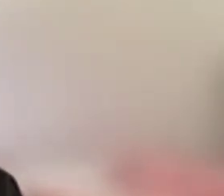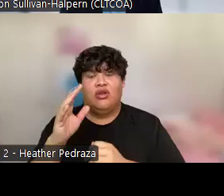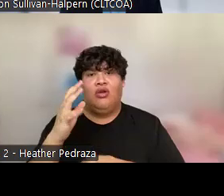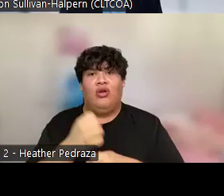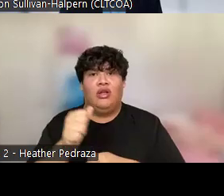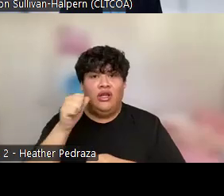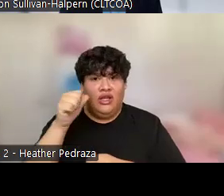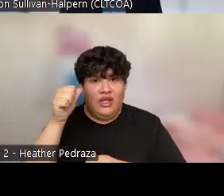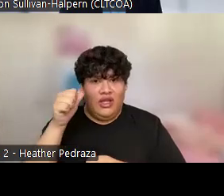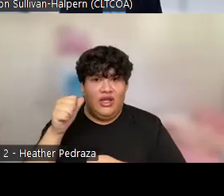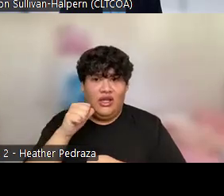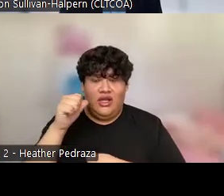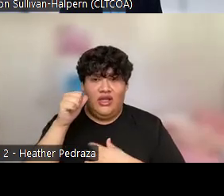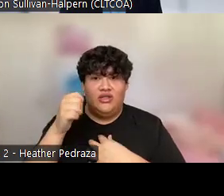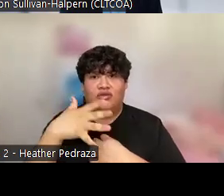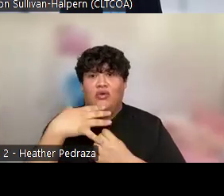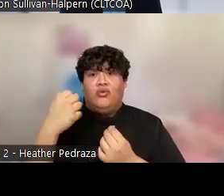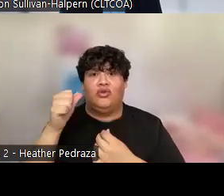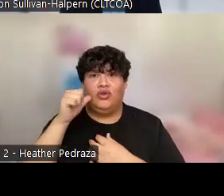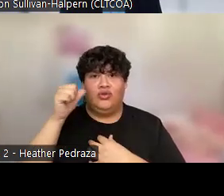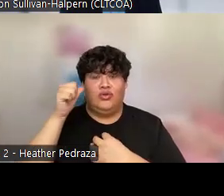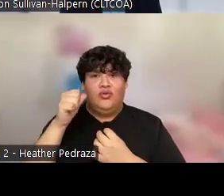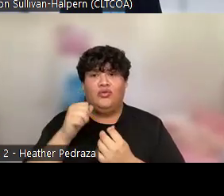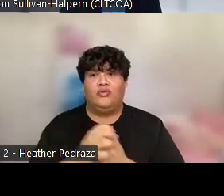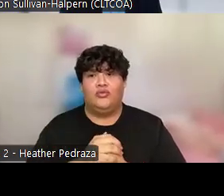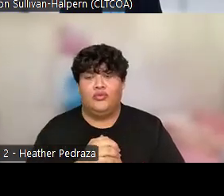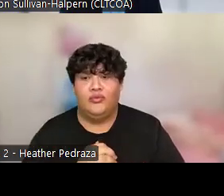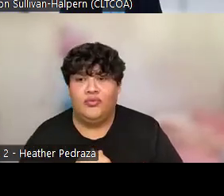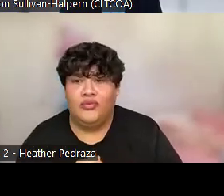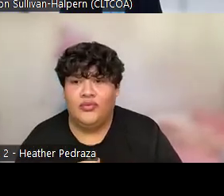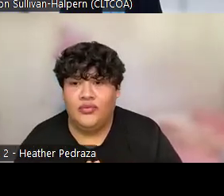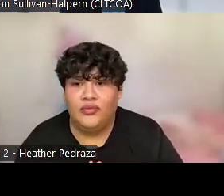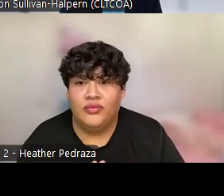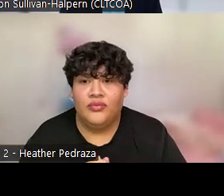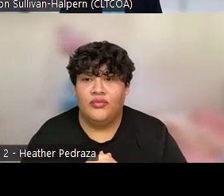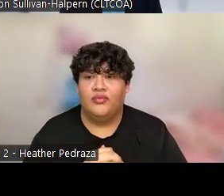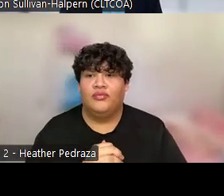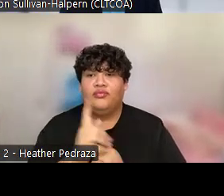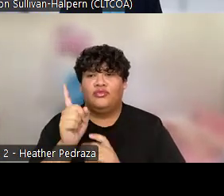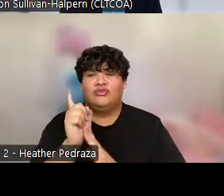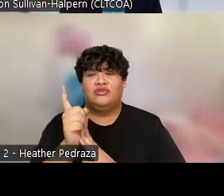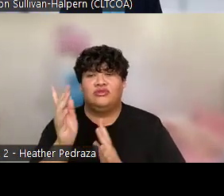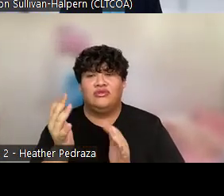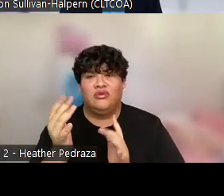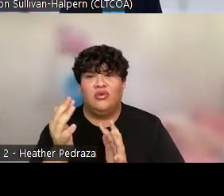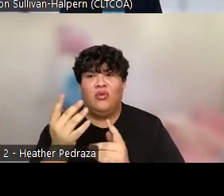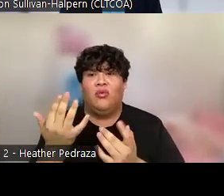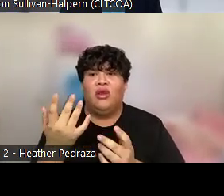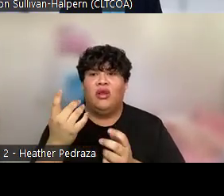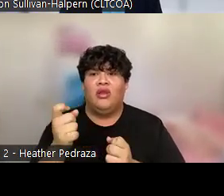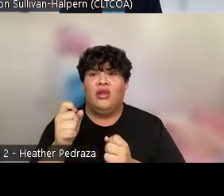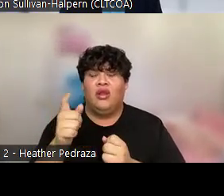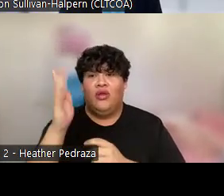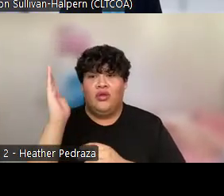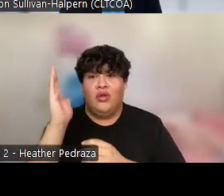Aging's work on the older adult behavioral health project. No, actually, then we're going to have On 1 second, let's open for the